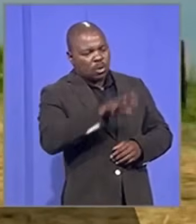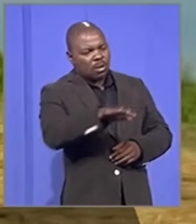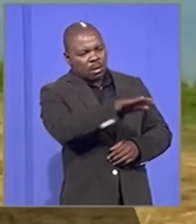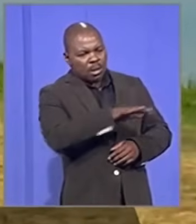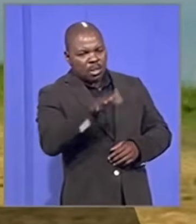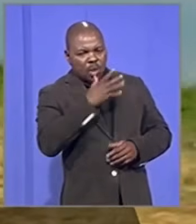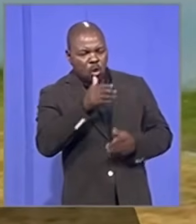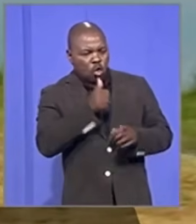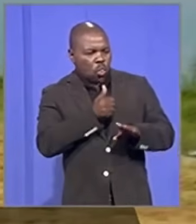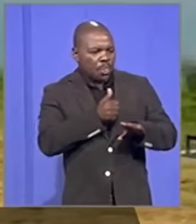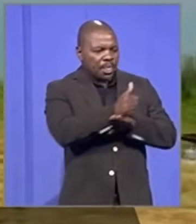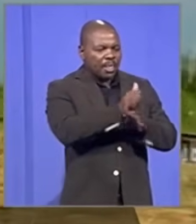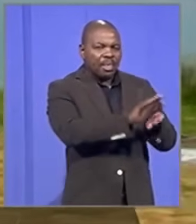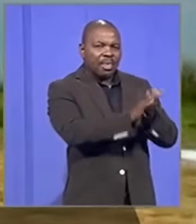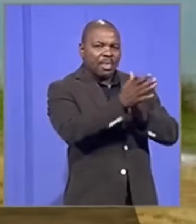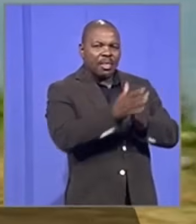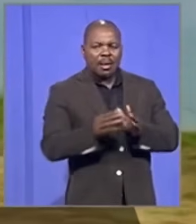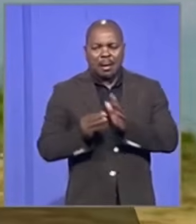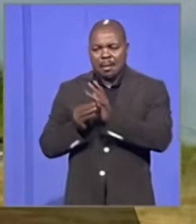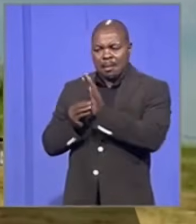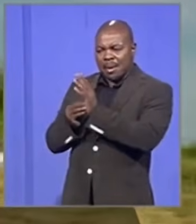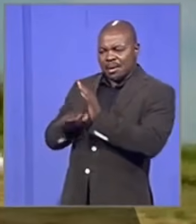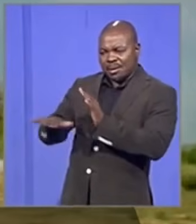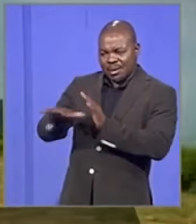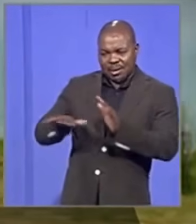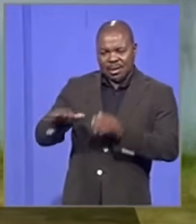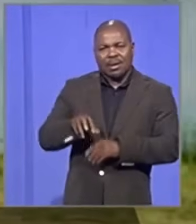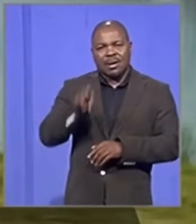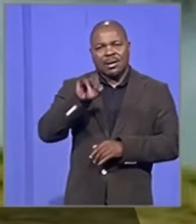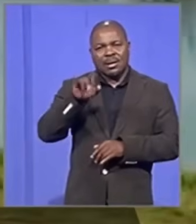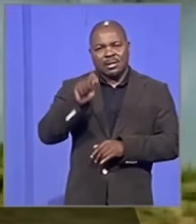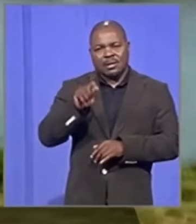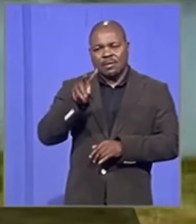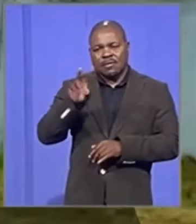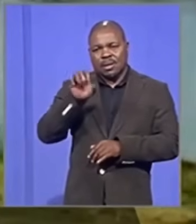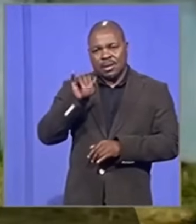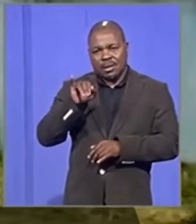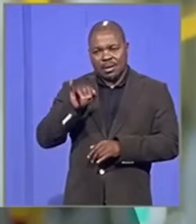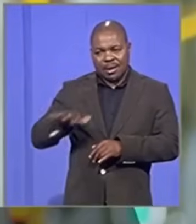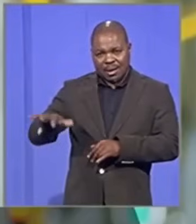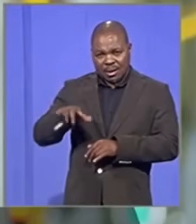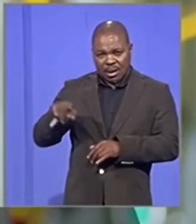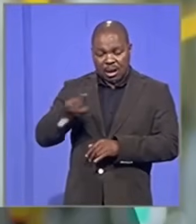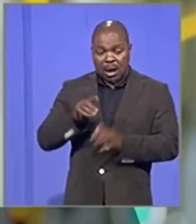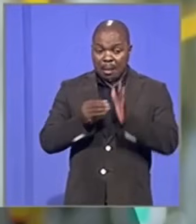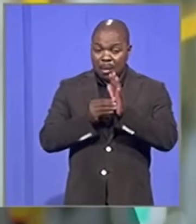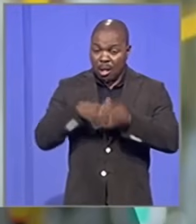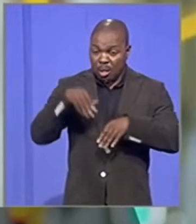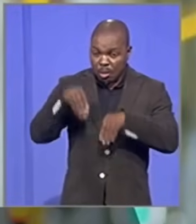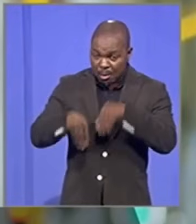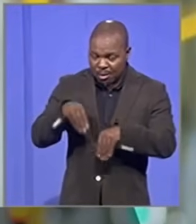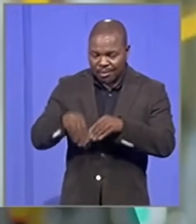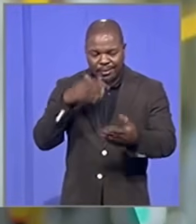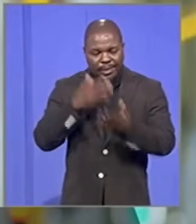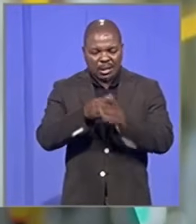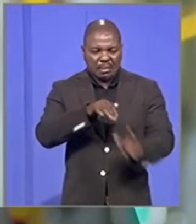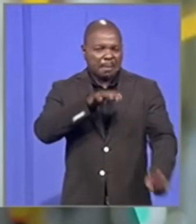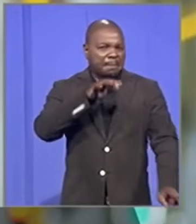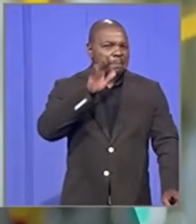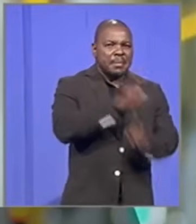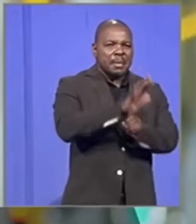paradise. The mining of coal in the Ridgevlei area will have a disastrous impact on the environment and